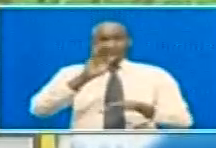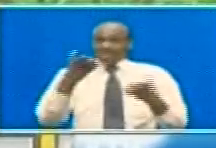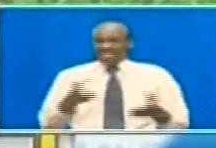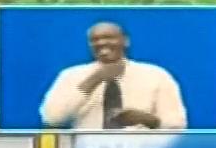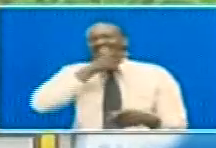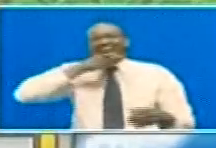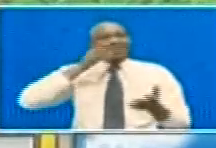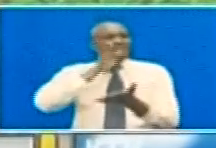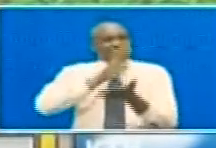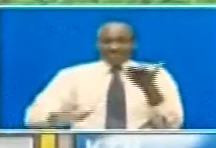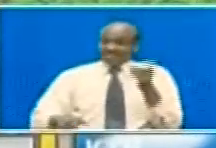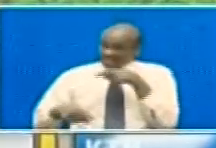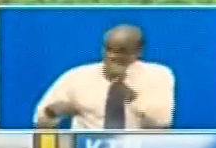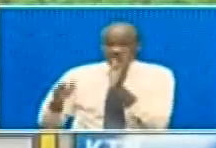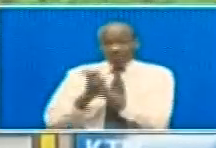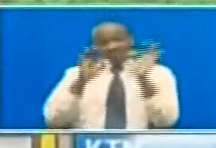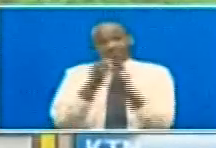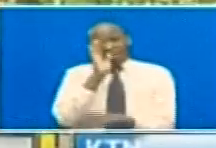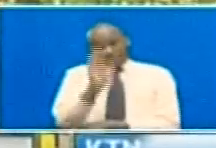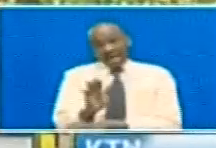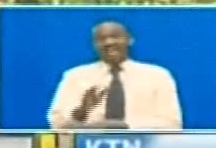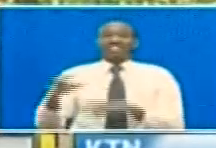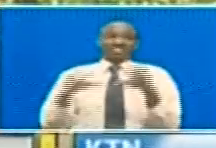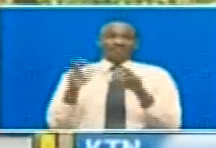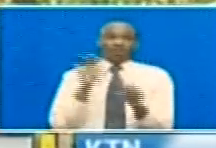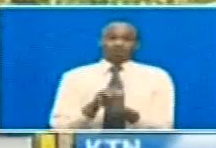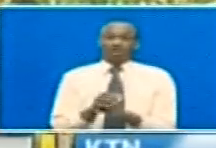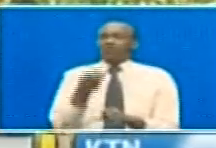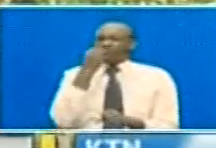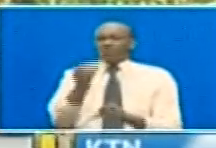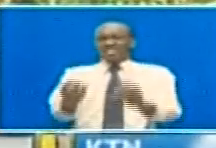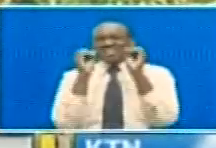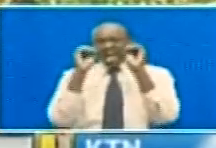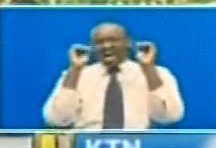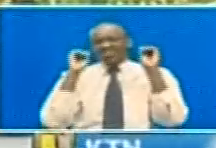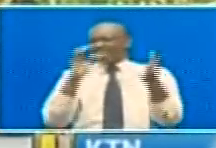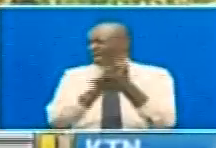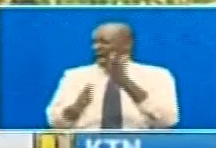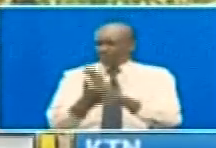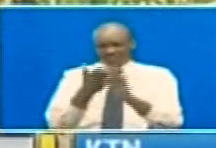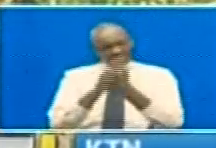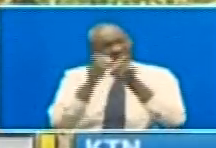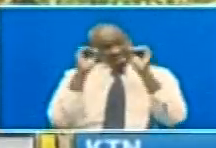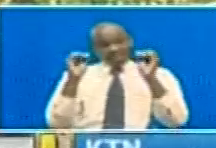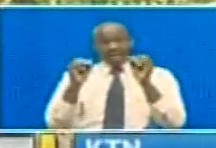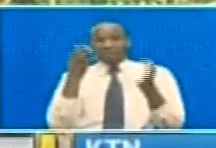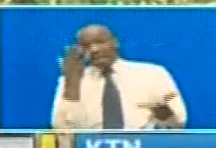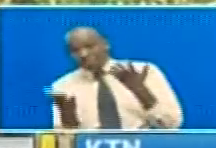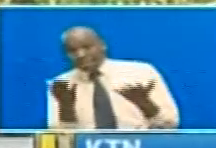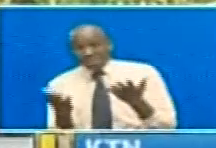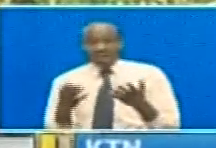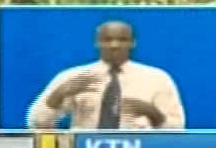ago, leaving her and her family in misery. Hatuna chakula kabisa kabisa kabisa. Pengine wale